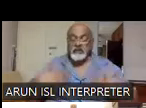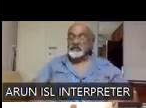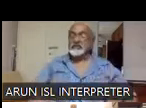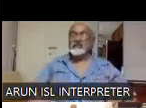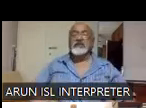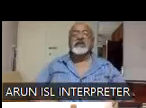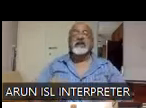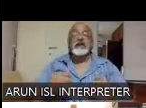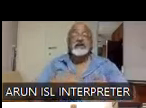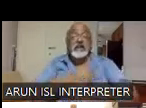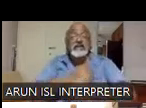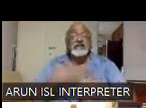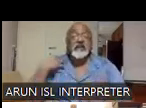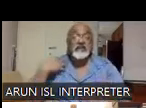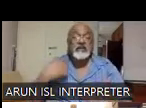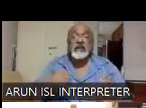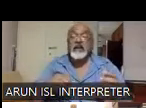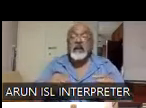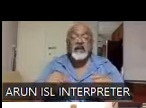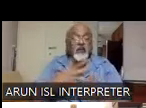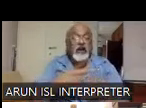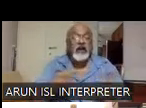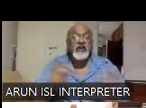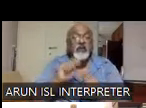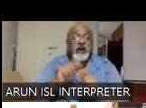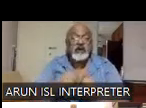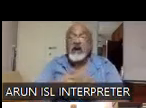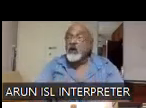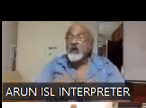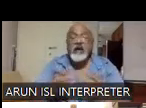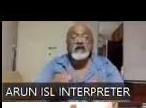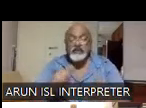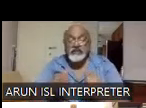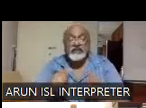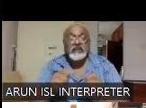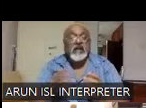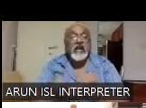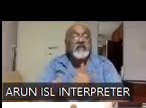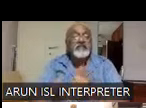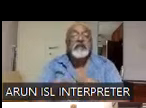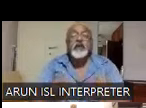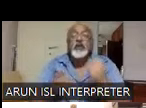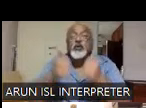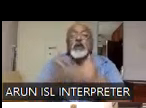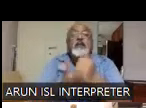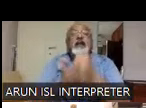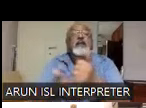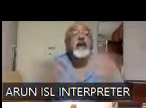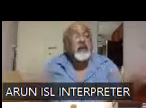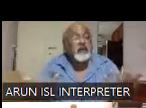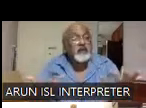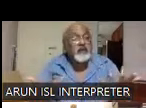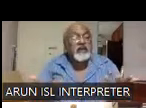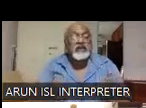faced, in the functional adaptations that are to be made, in the reasonable accommodation to be